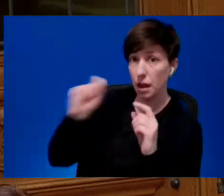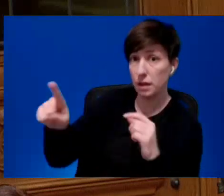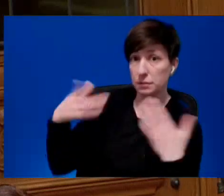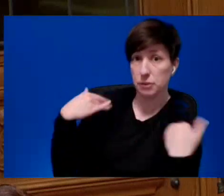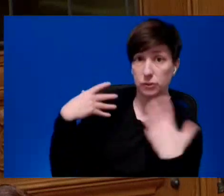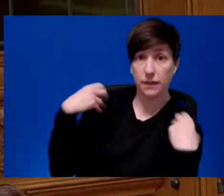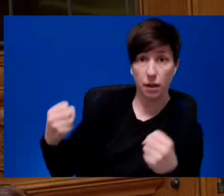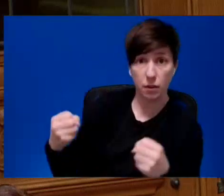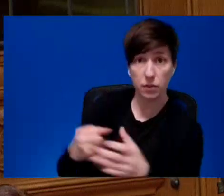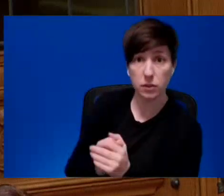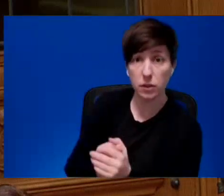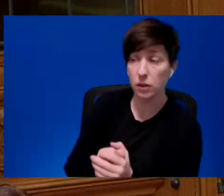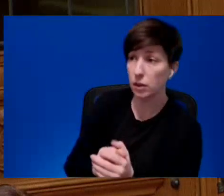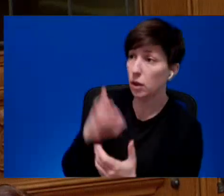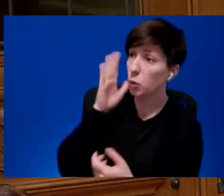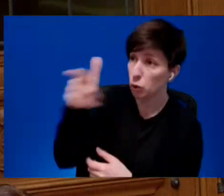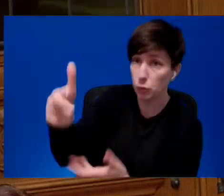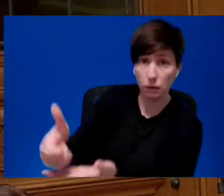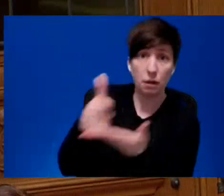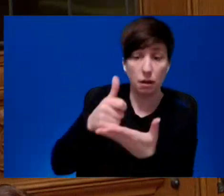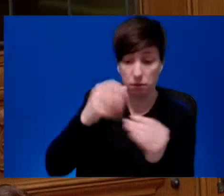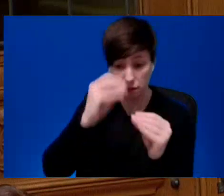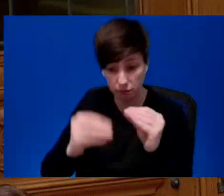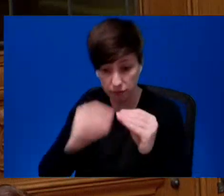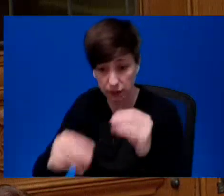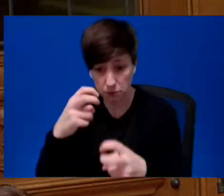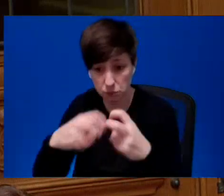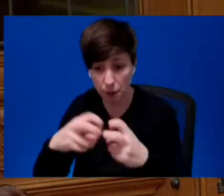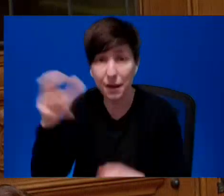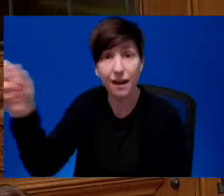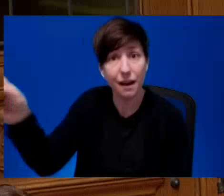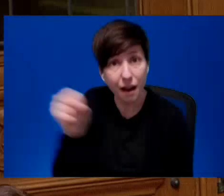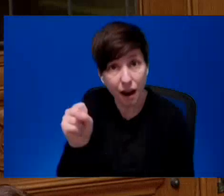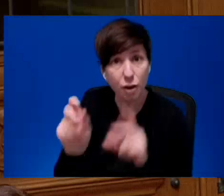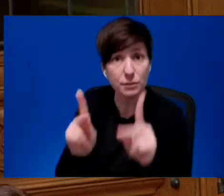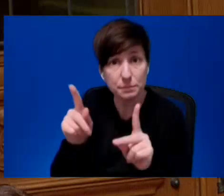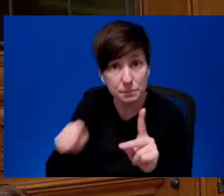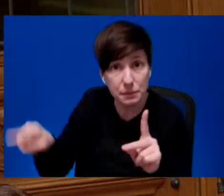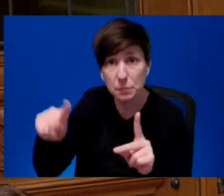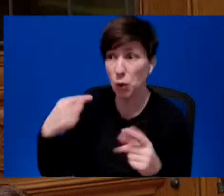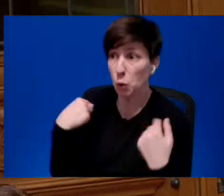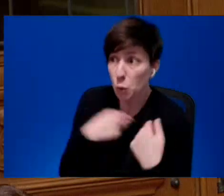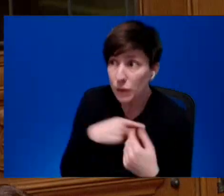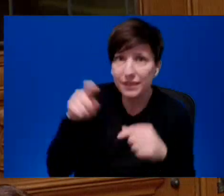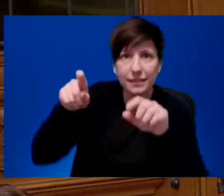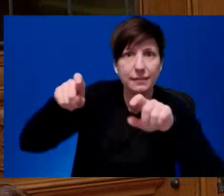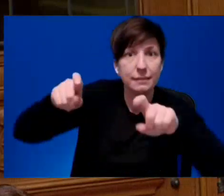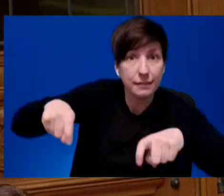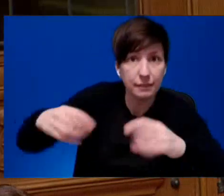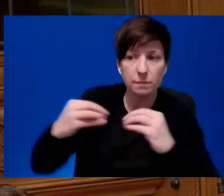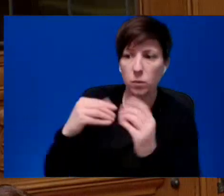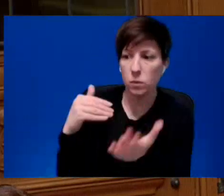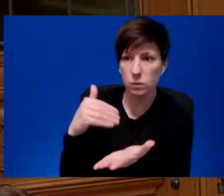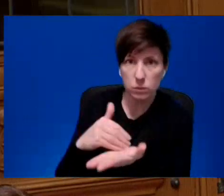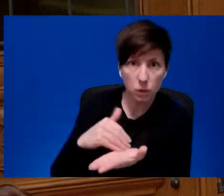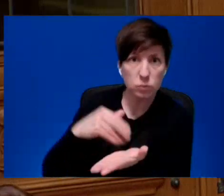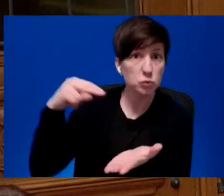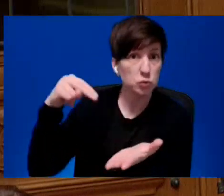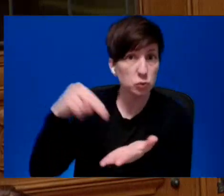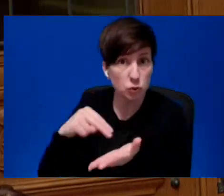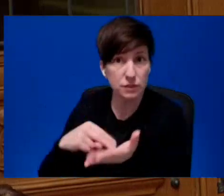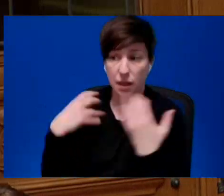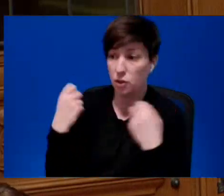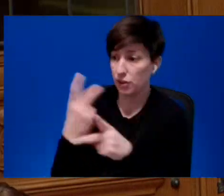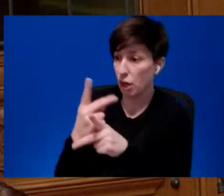this problem today by hiring back those desperately, badly needed doctors, nurses, and healthcare